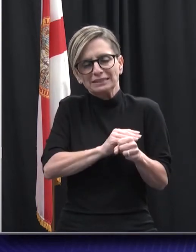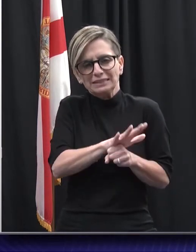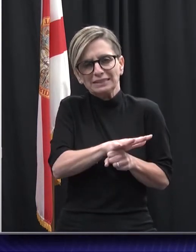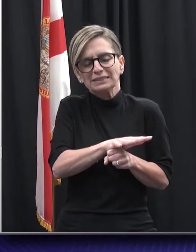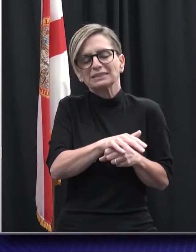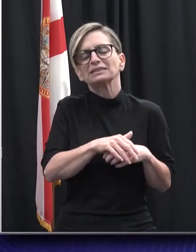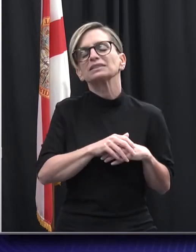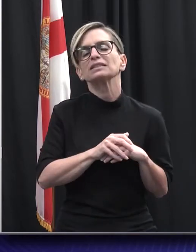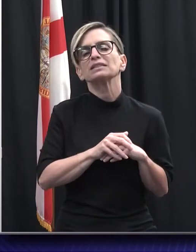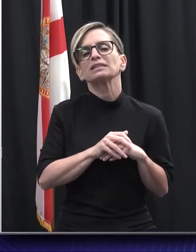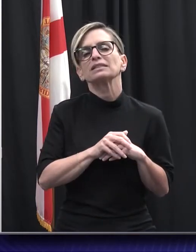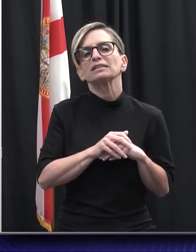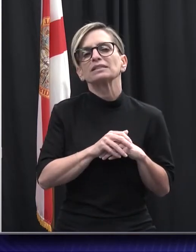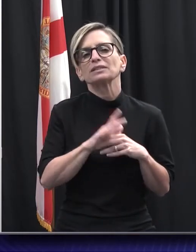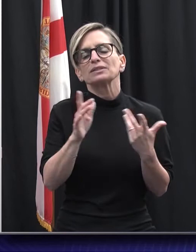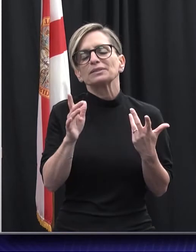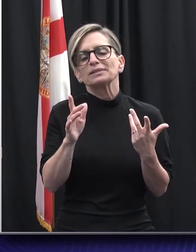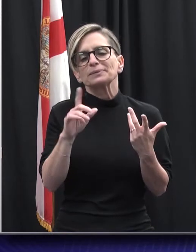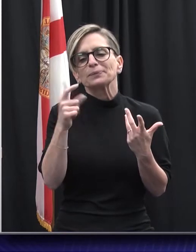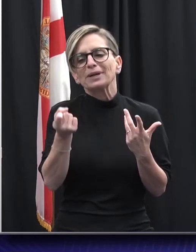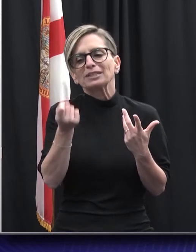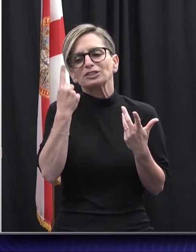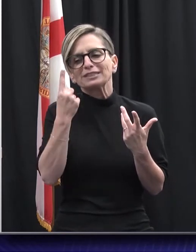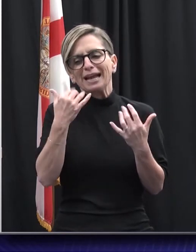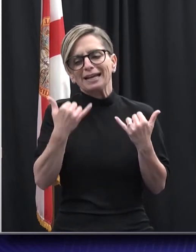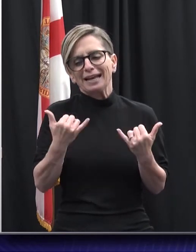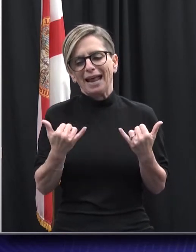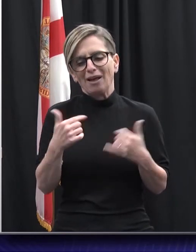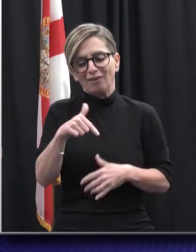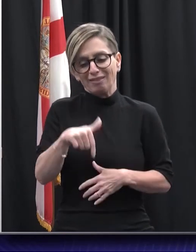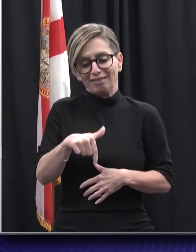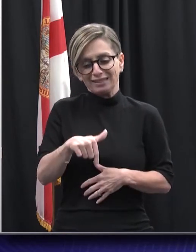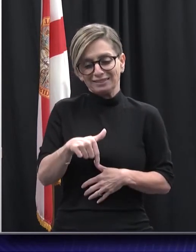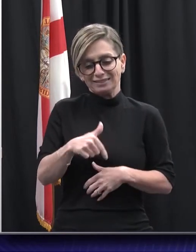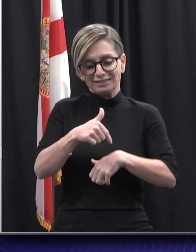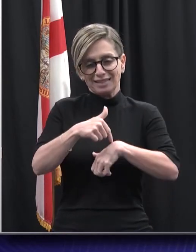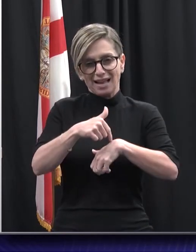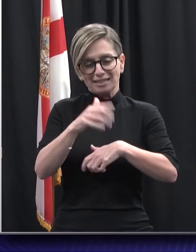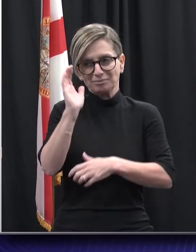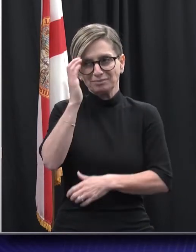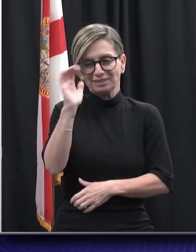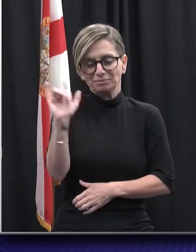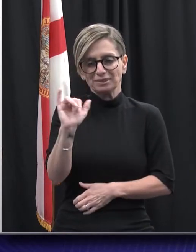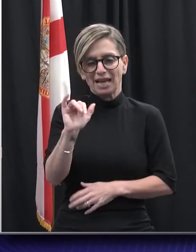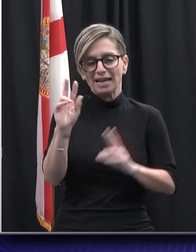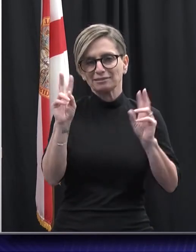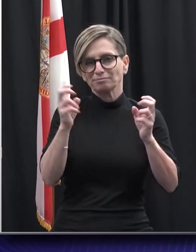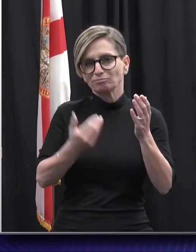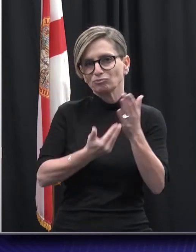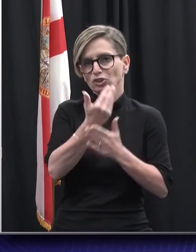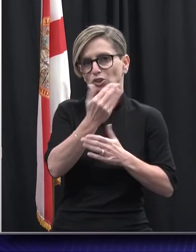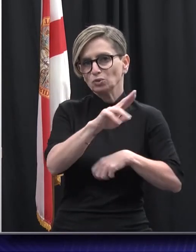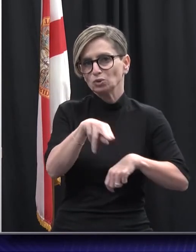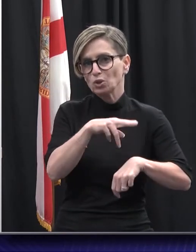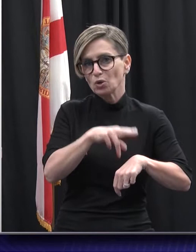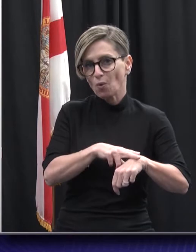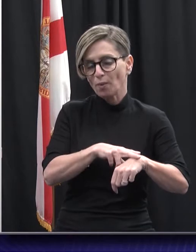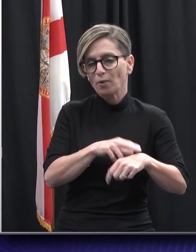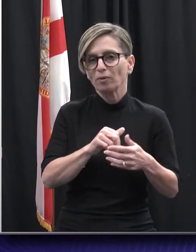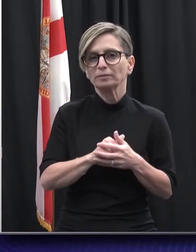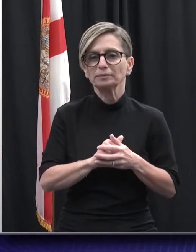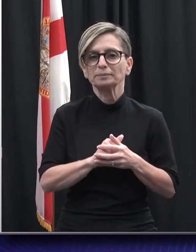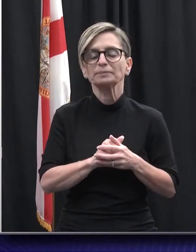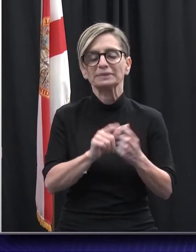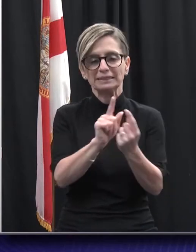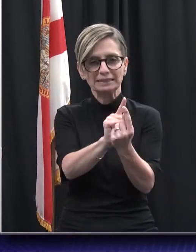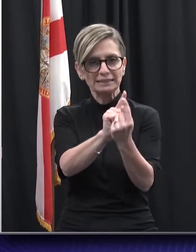Chair Townsend said, with what appears to be a new normal for some period of time. Keeping some distance, good hygiene